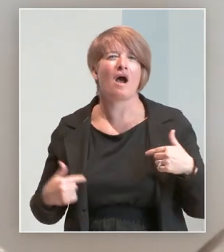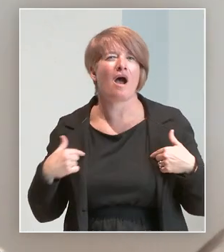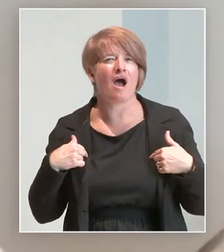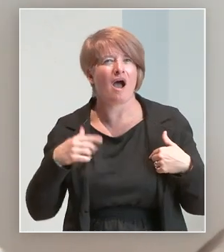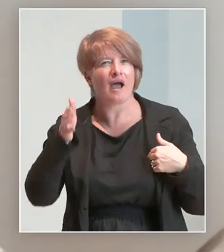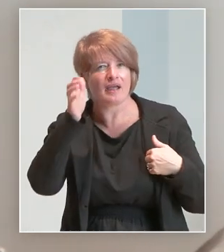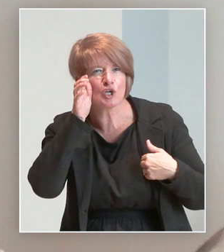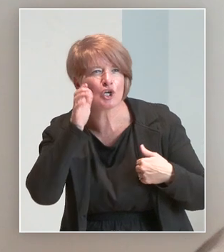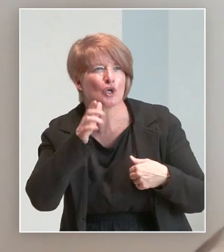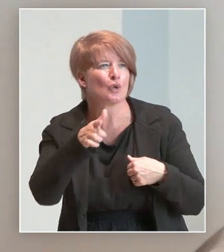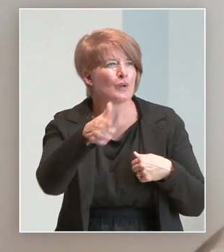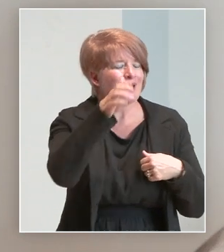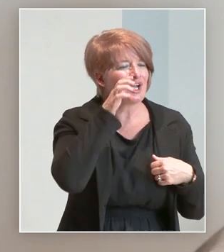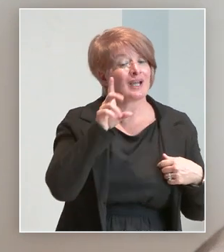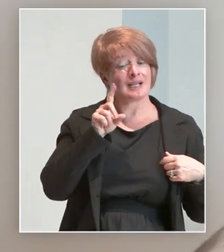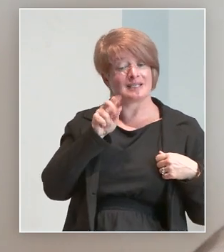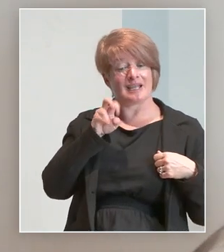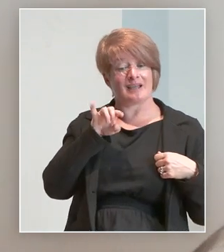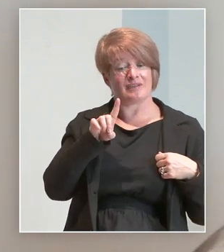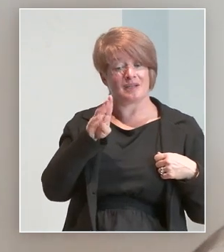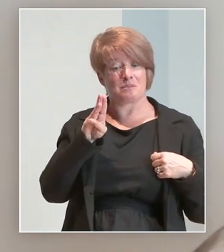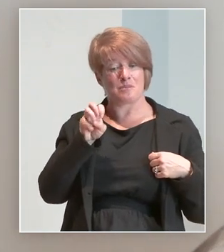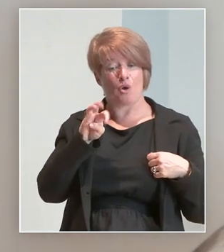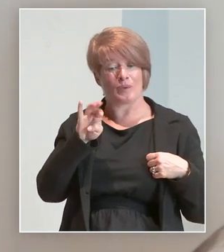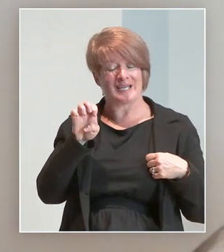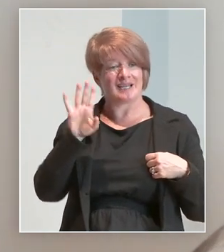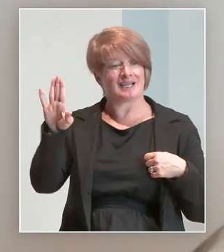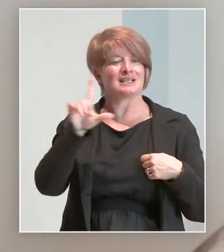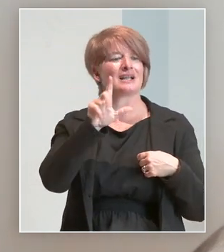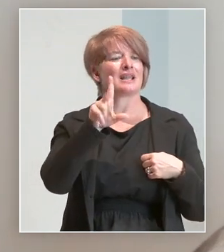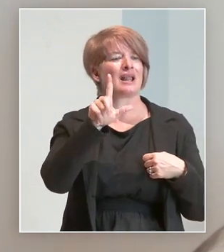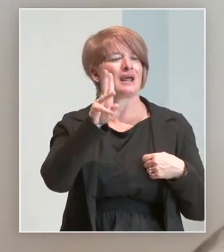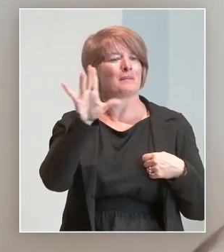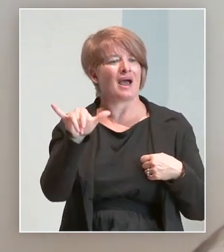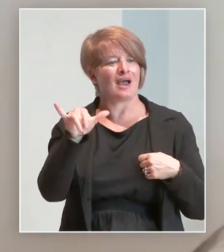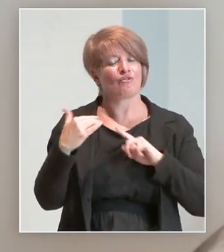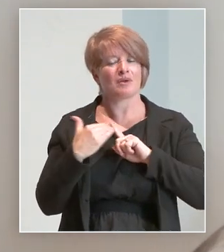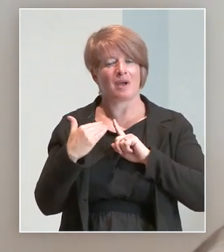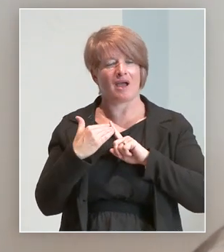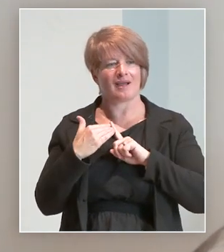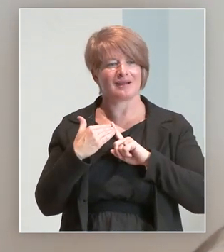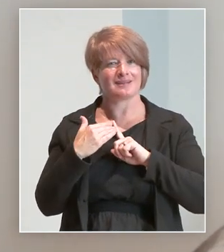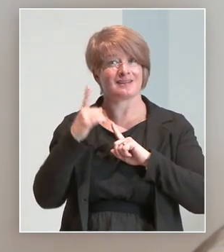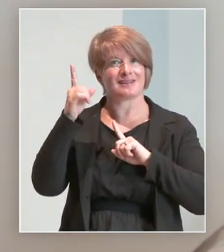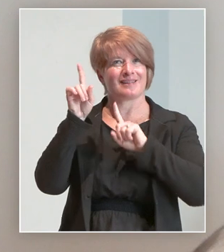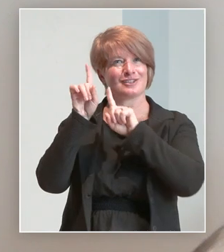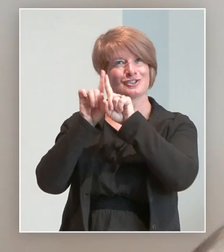hear, as David Bowie's lullaby that reminds, there's a